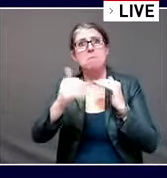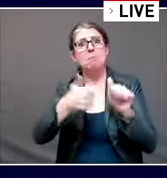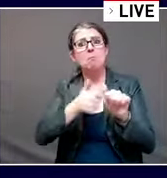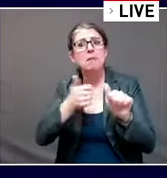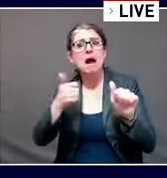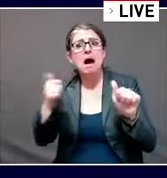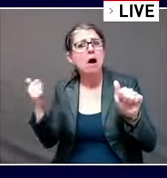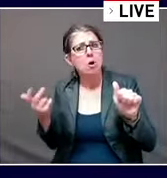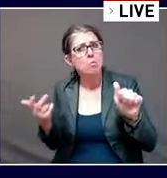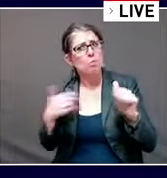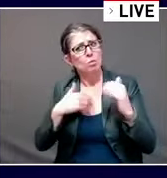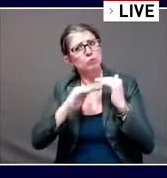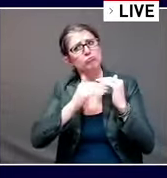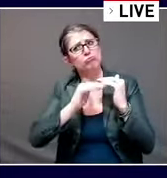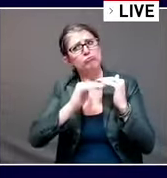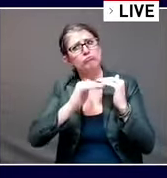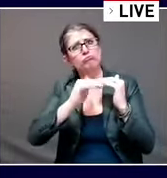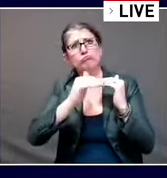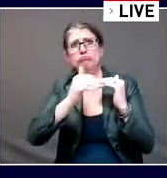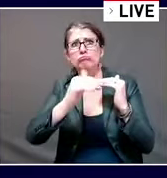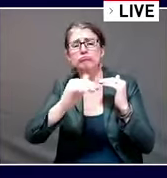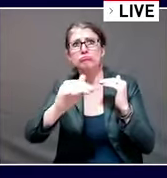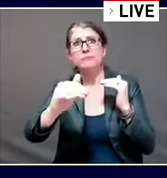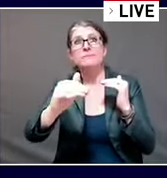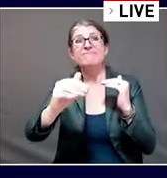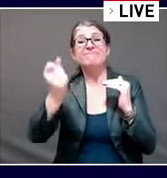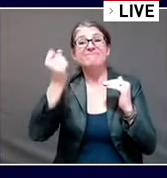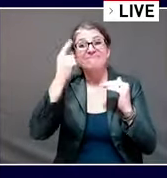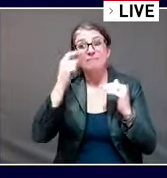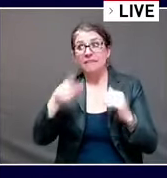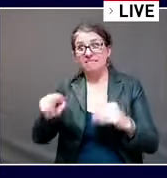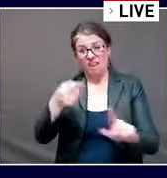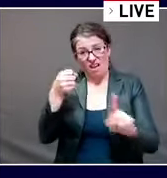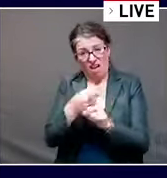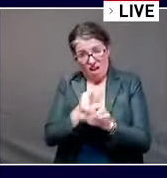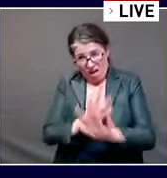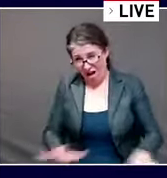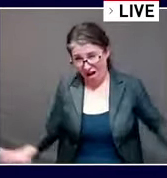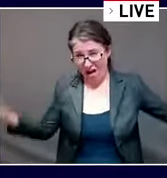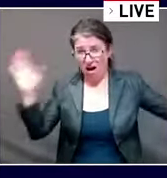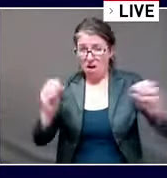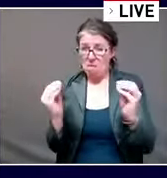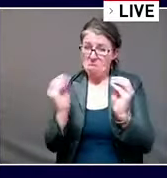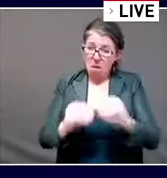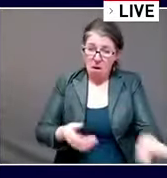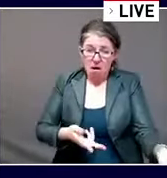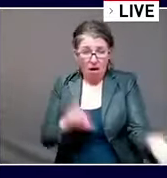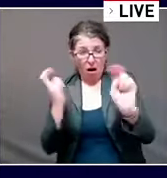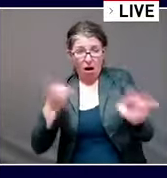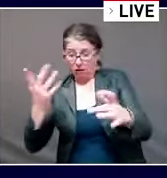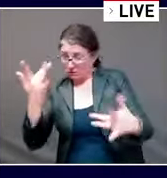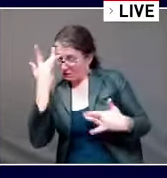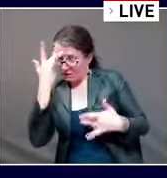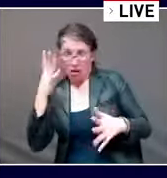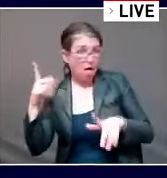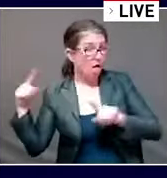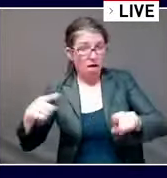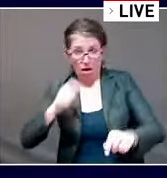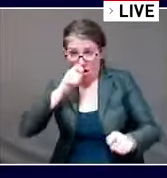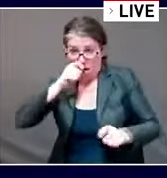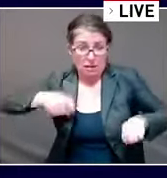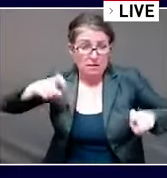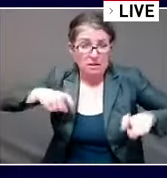take steps to expand testing even further. Is there a backlog of tests right now awaiting results? I'm not aware.